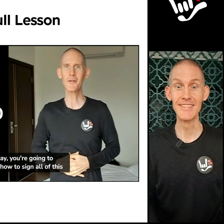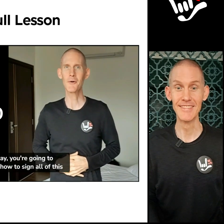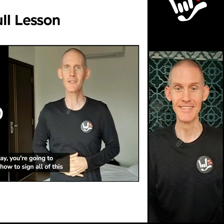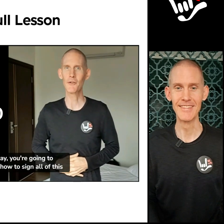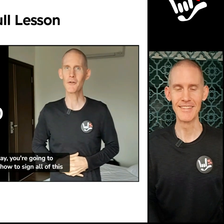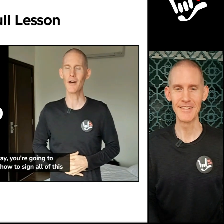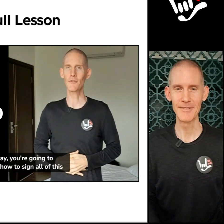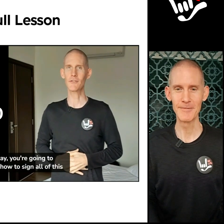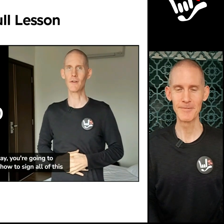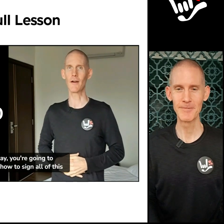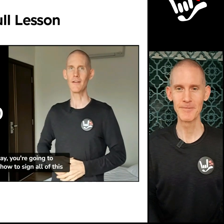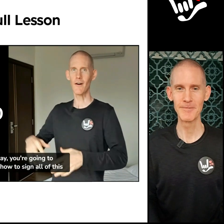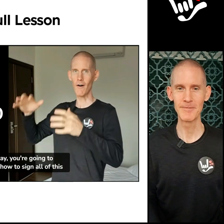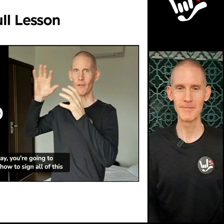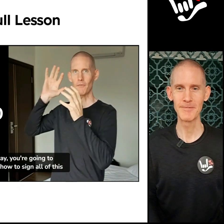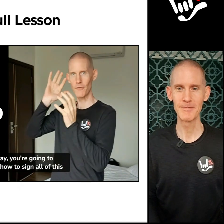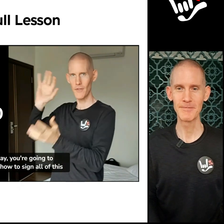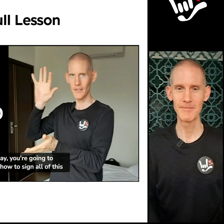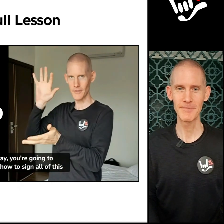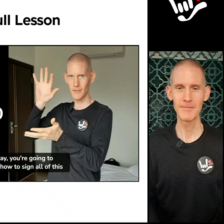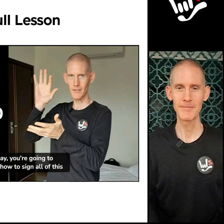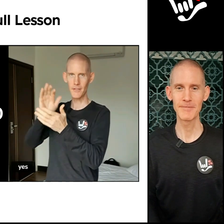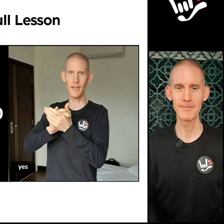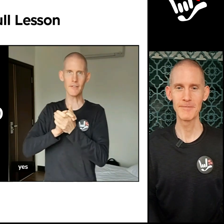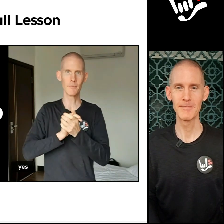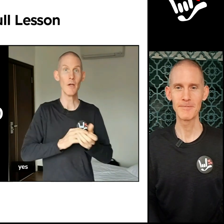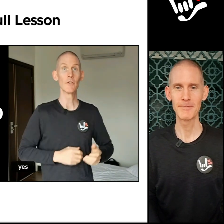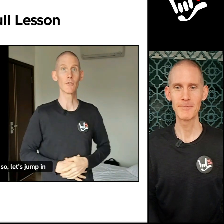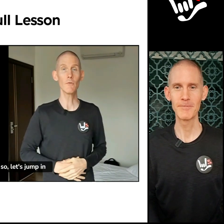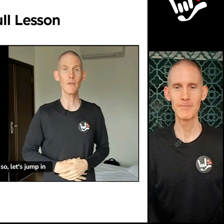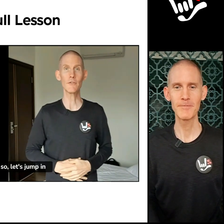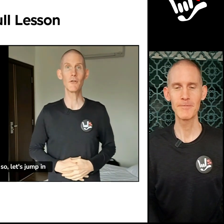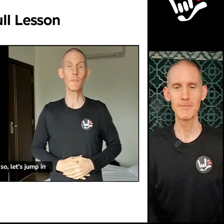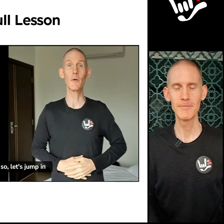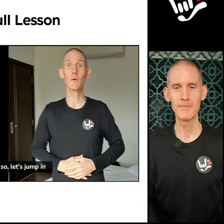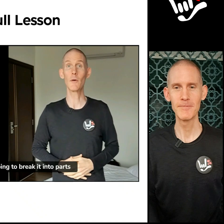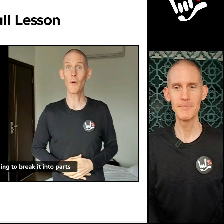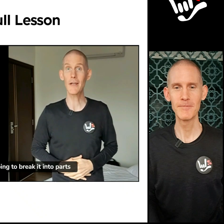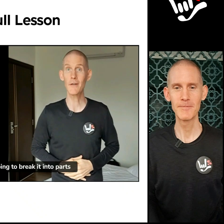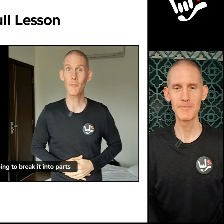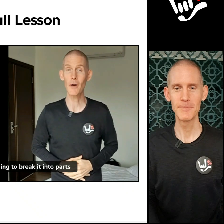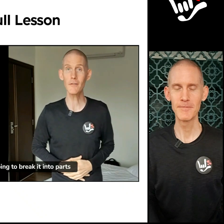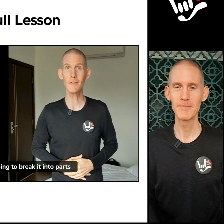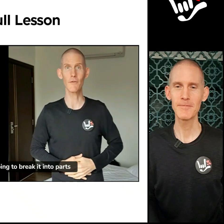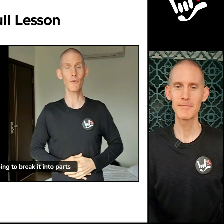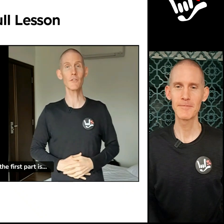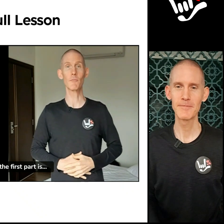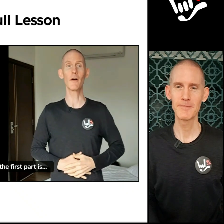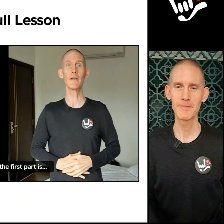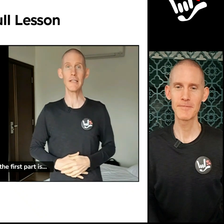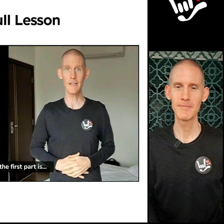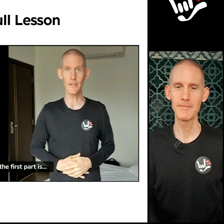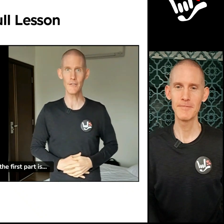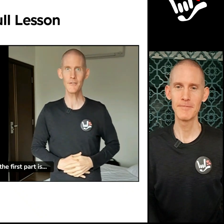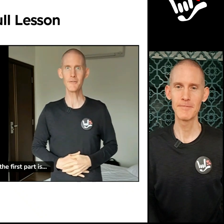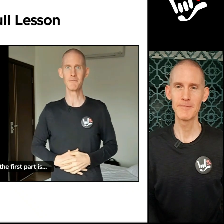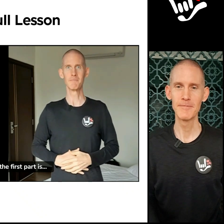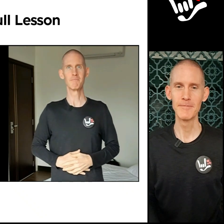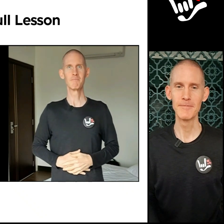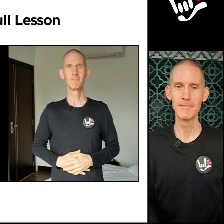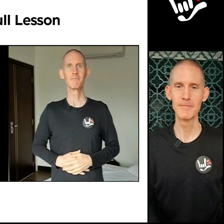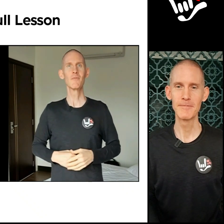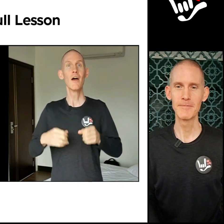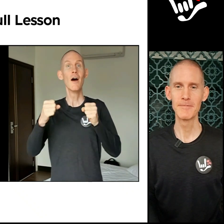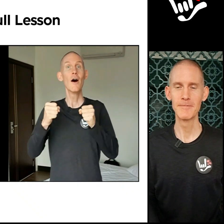Okay, you're going to learn how to sign all of this. Yes, so let's jump in. We're going to break it into parts. The first part is